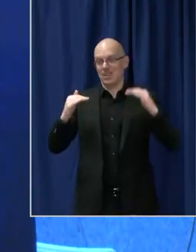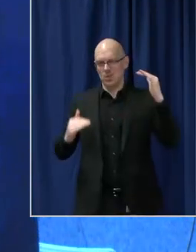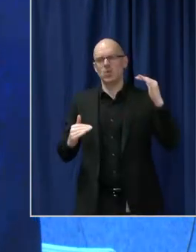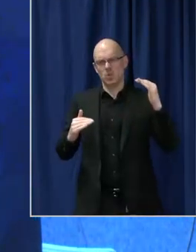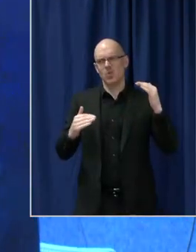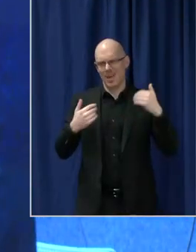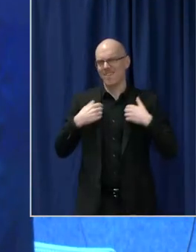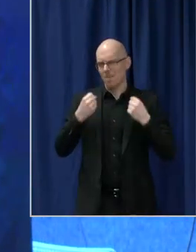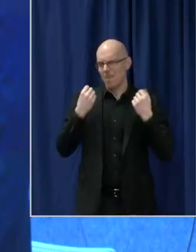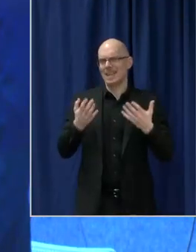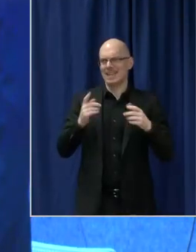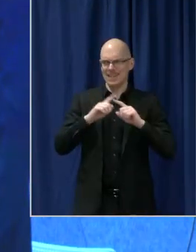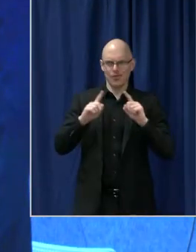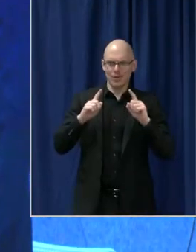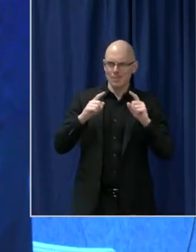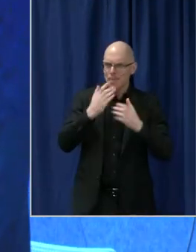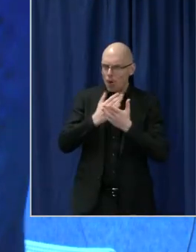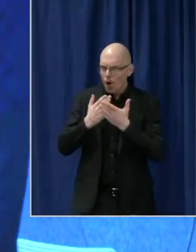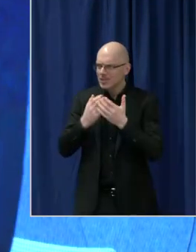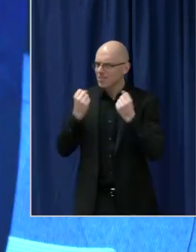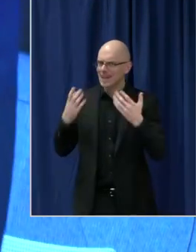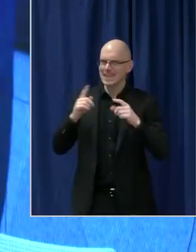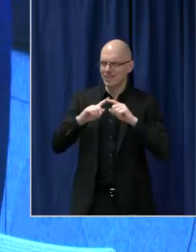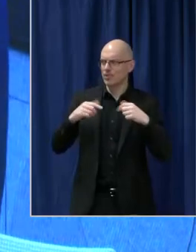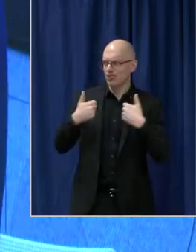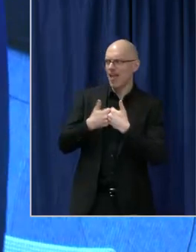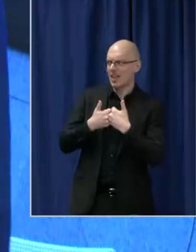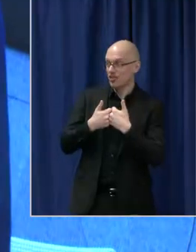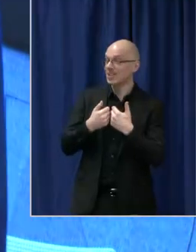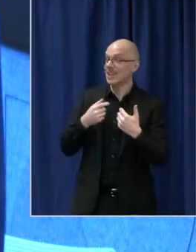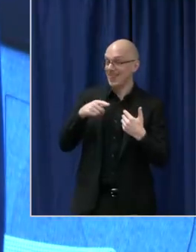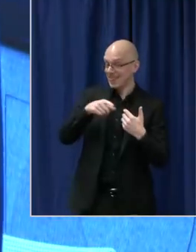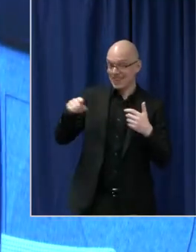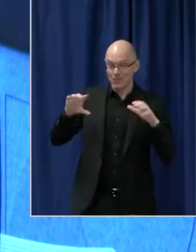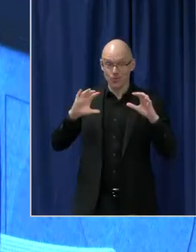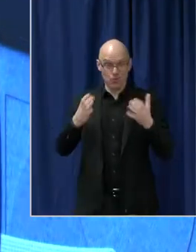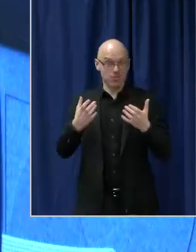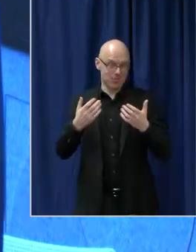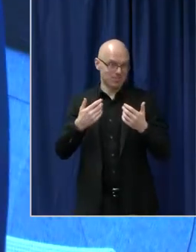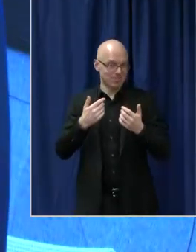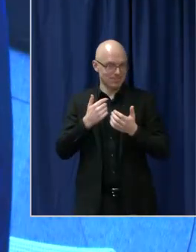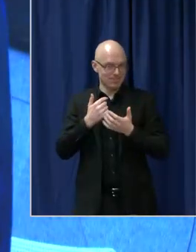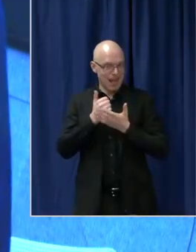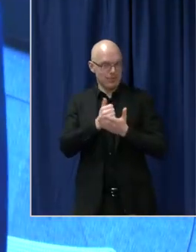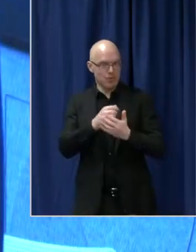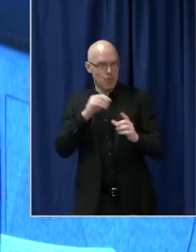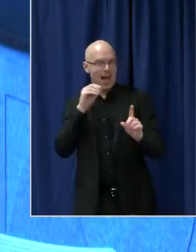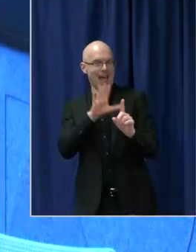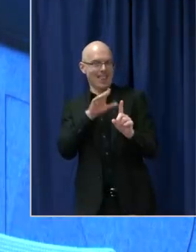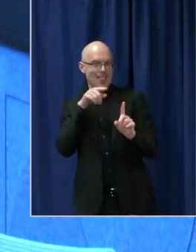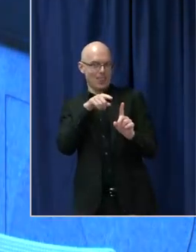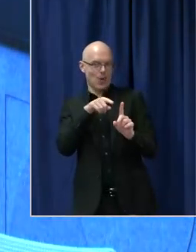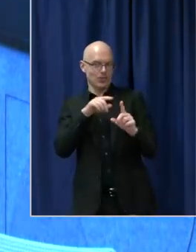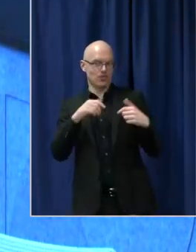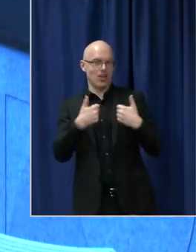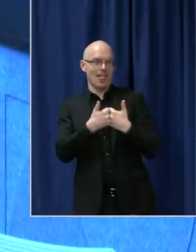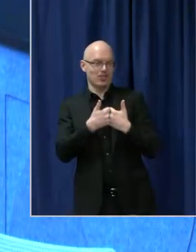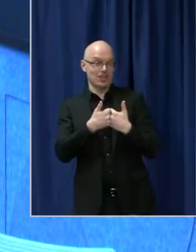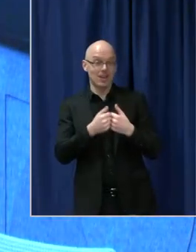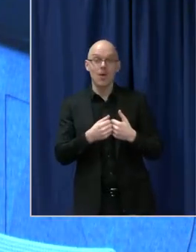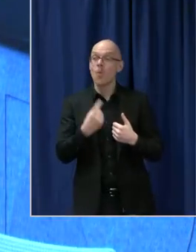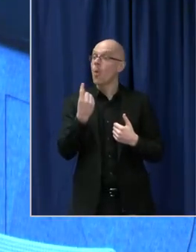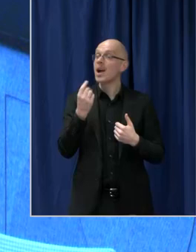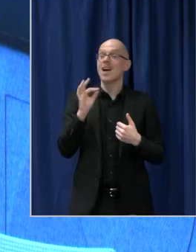this group in particular helps highlight this, because one of the important features of the digital divide, in my